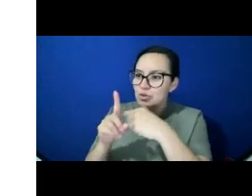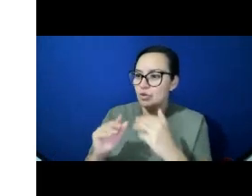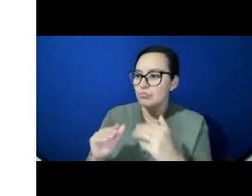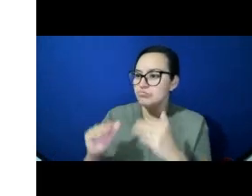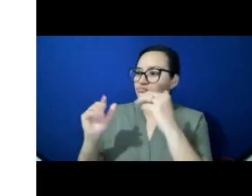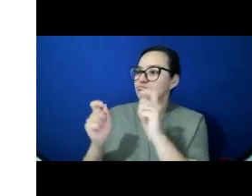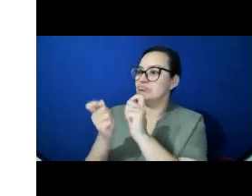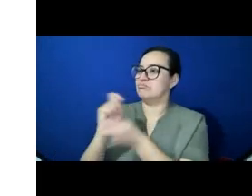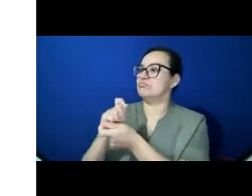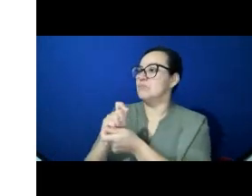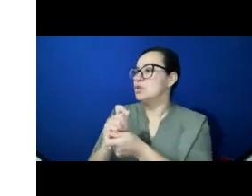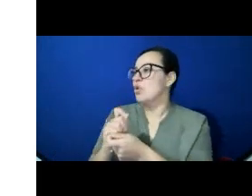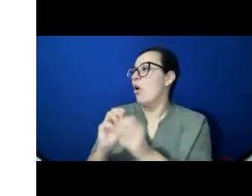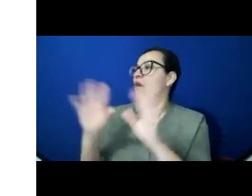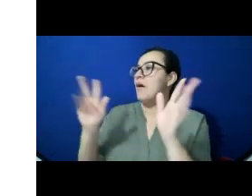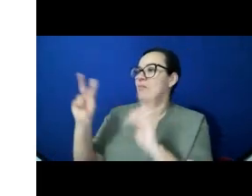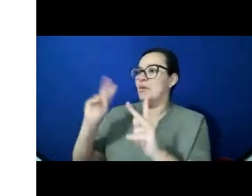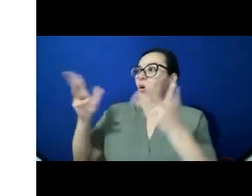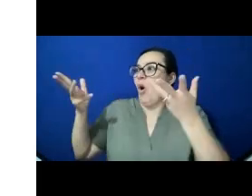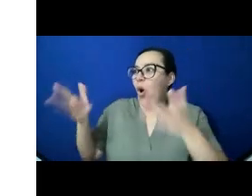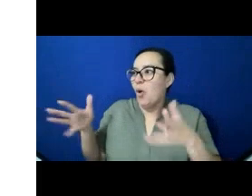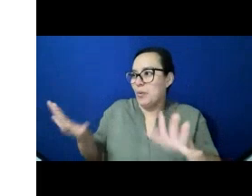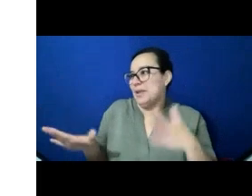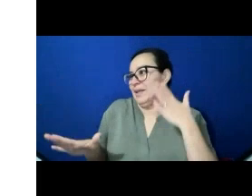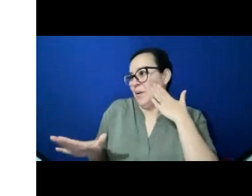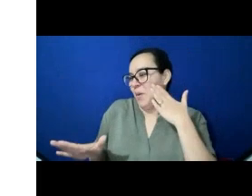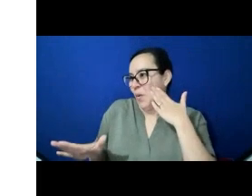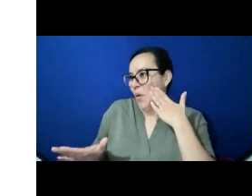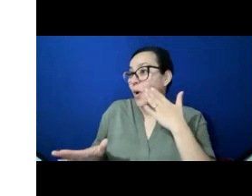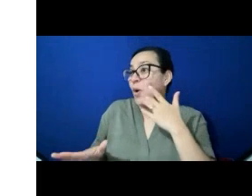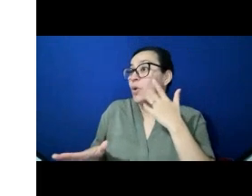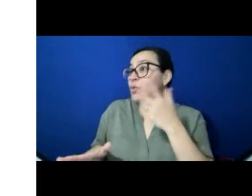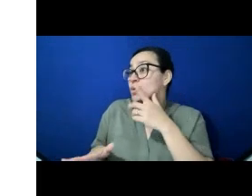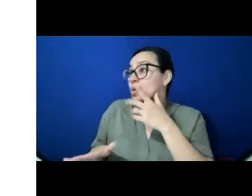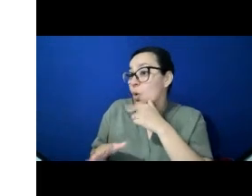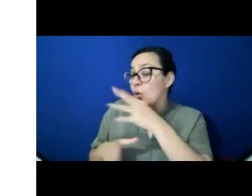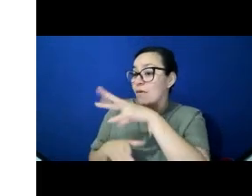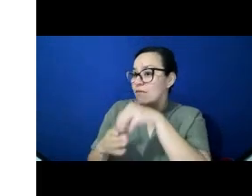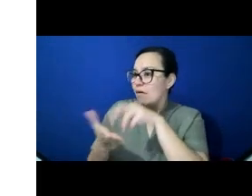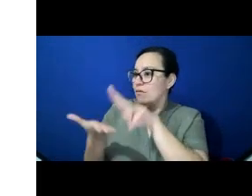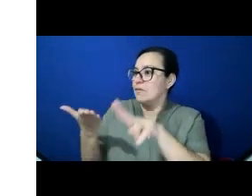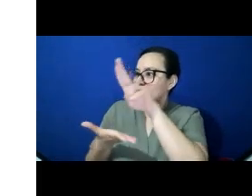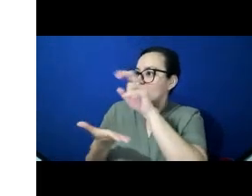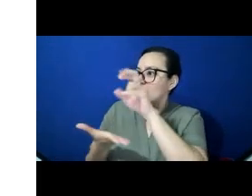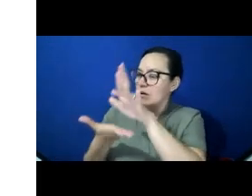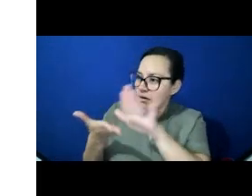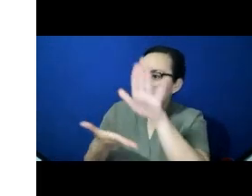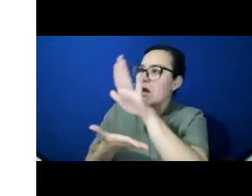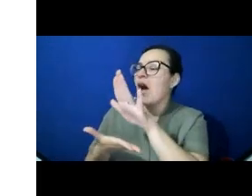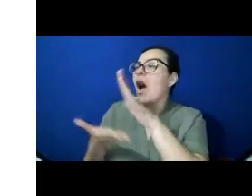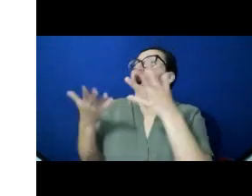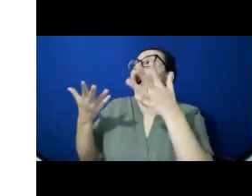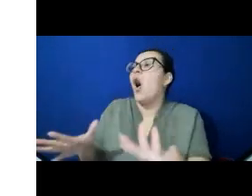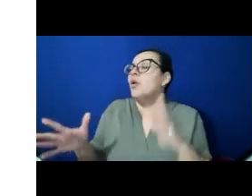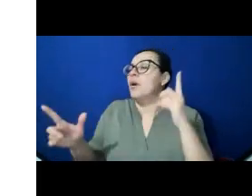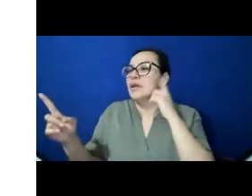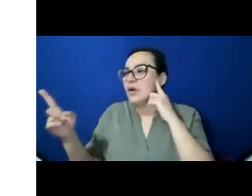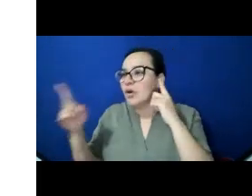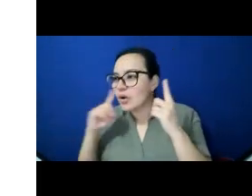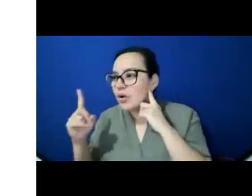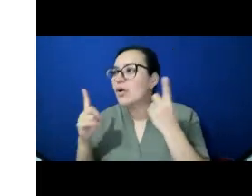heat and changes in the levels of the sea. I think that an audience that is already in high school and on